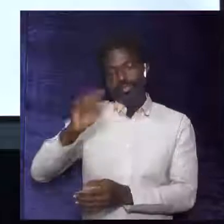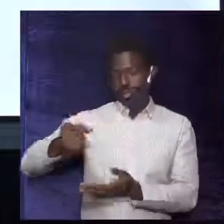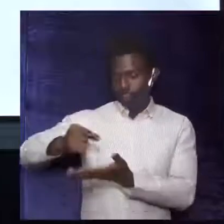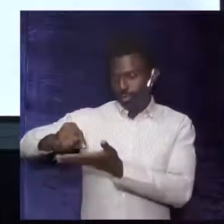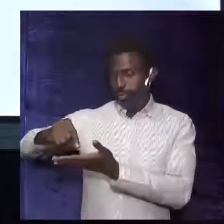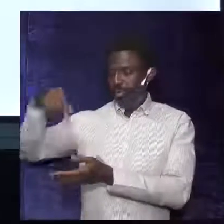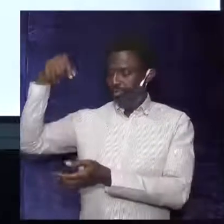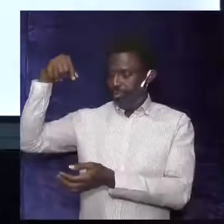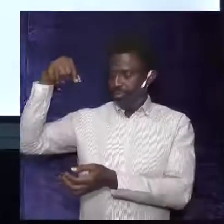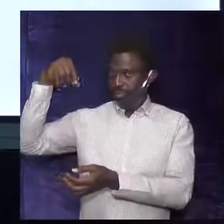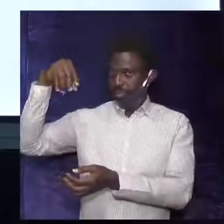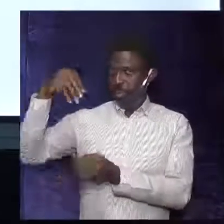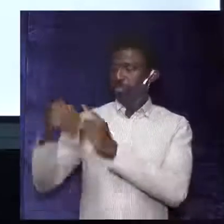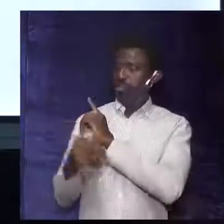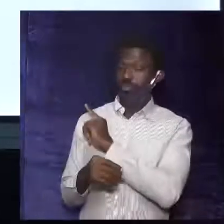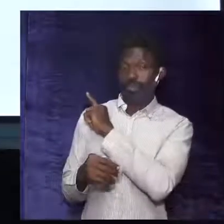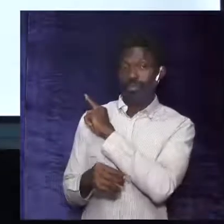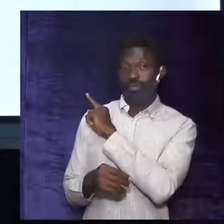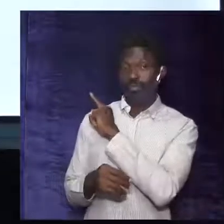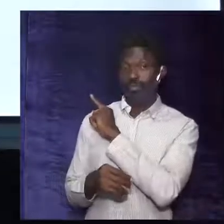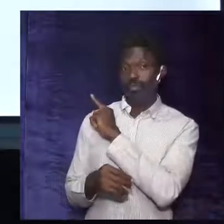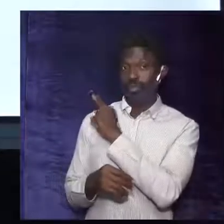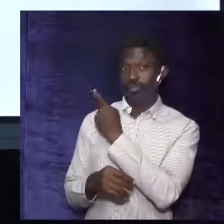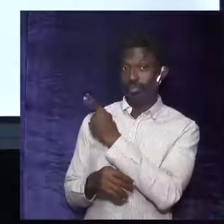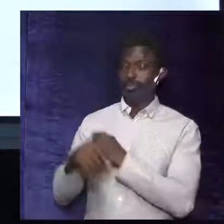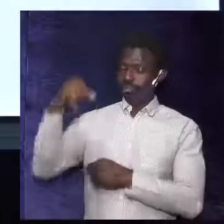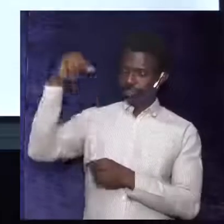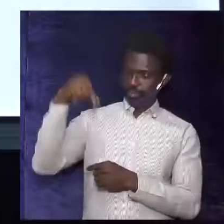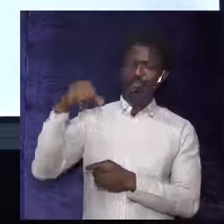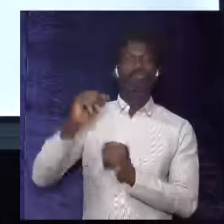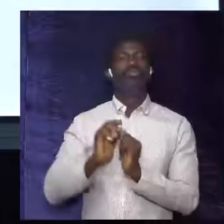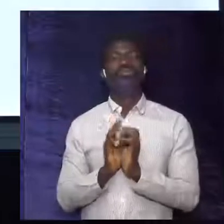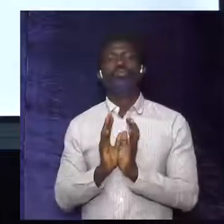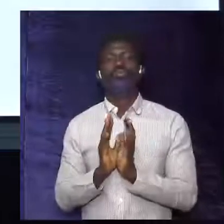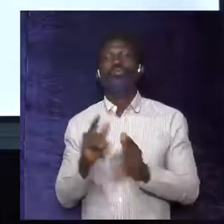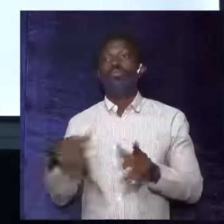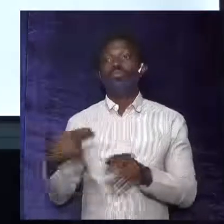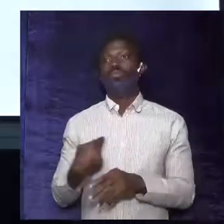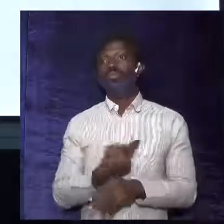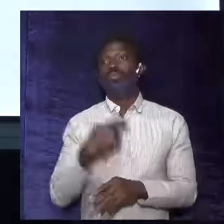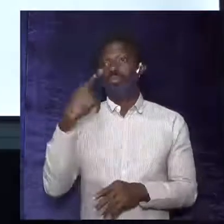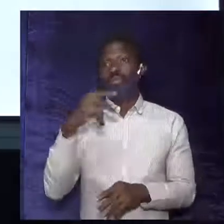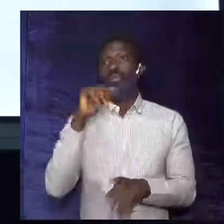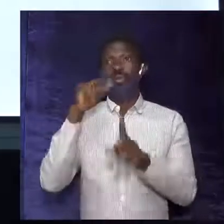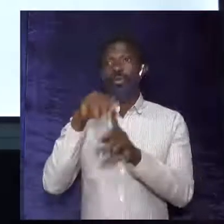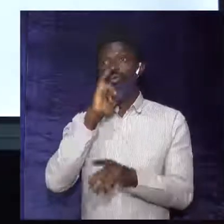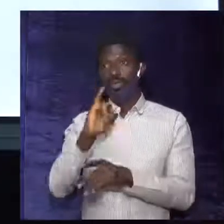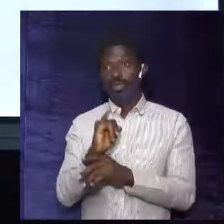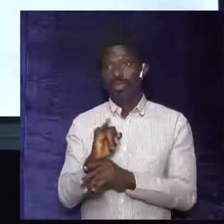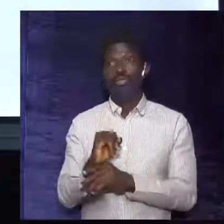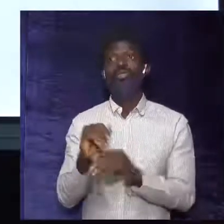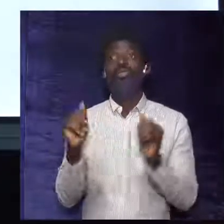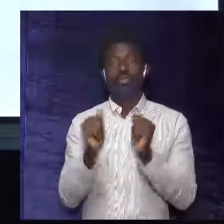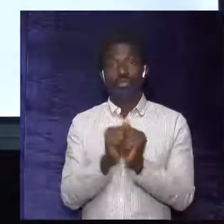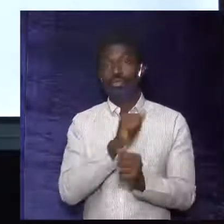the tip of your pen or your pencil. Just hold it this way and you have a point. So let's say a